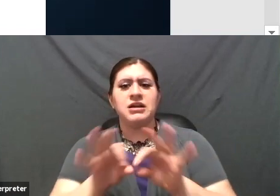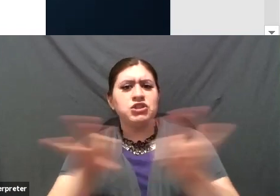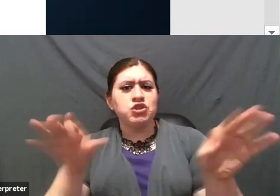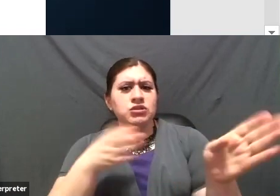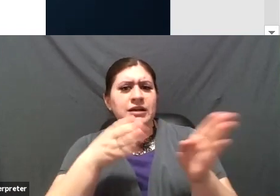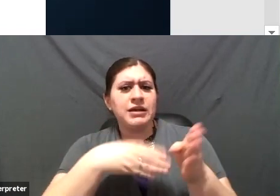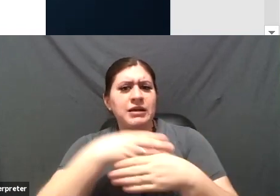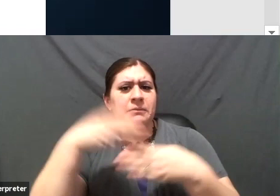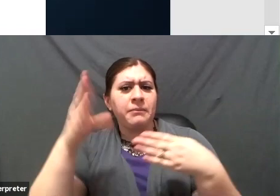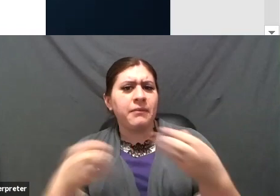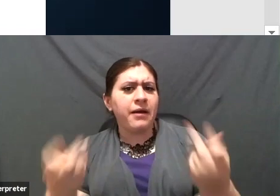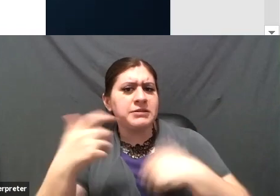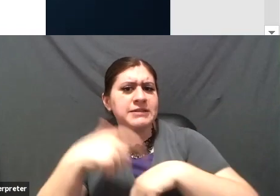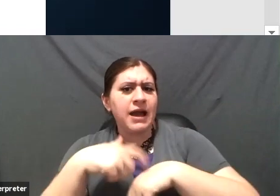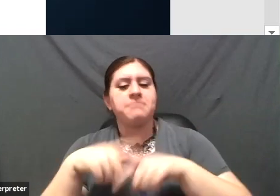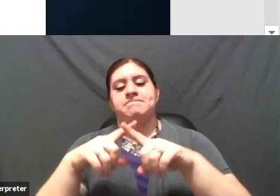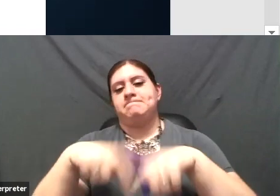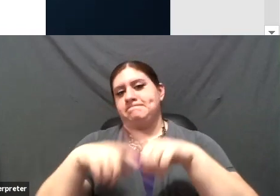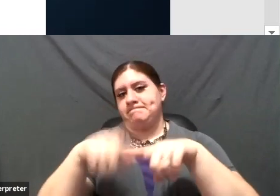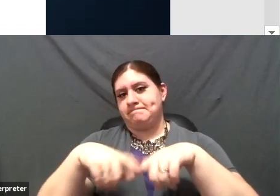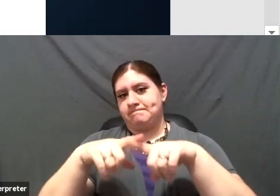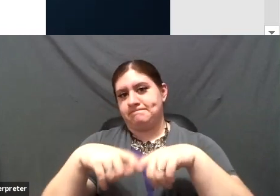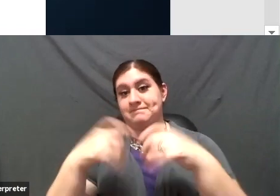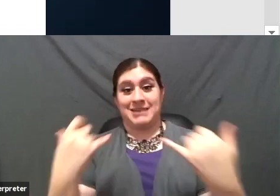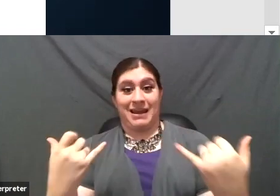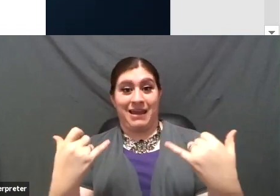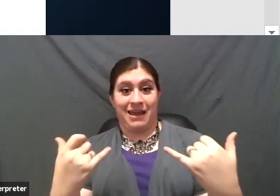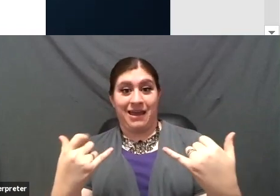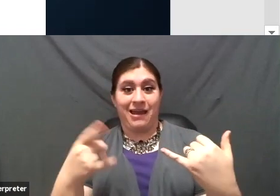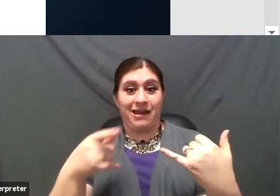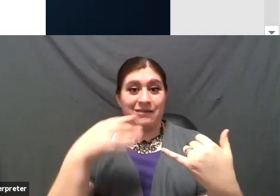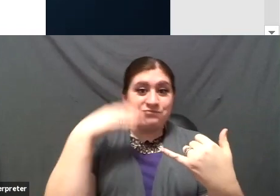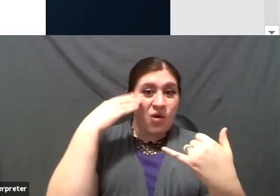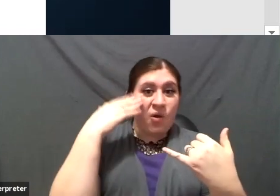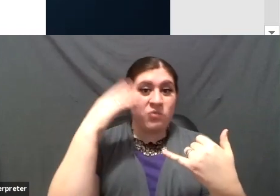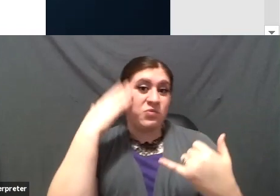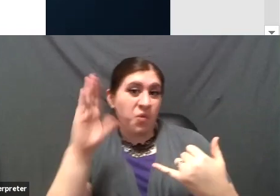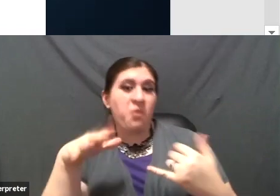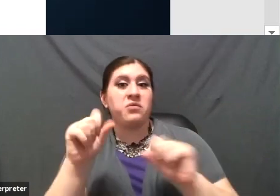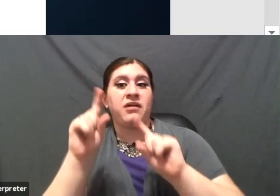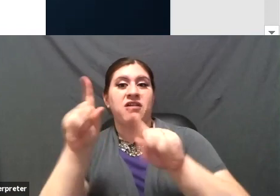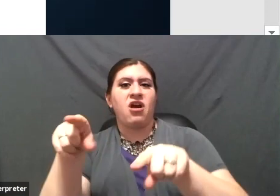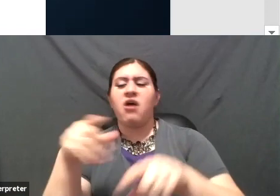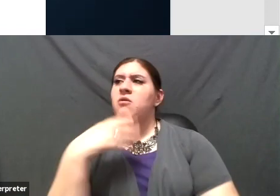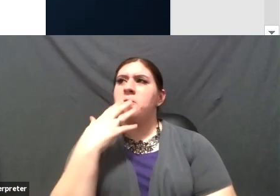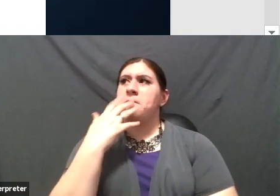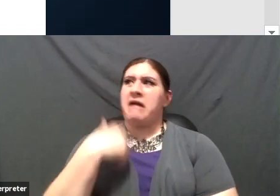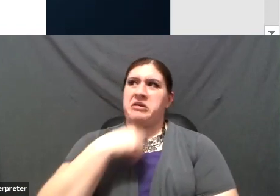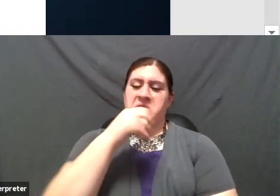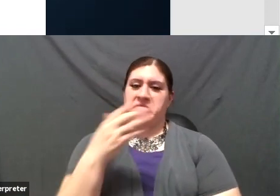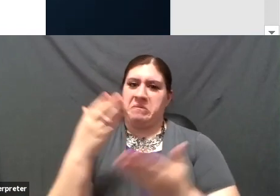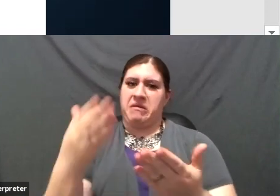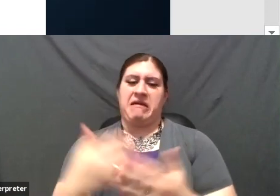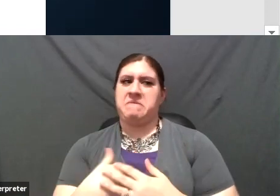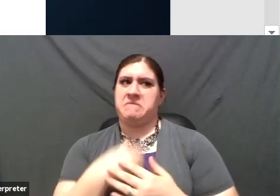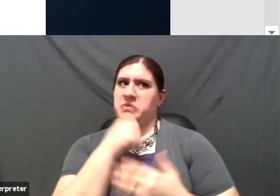it just depends, because these days, whether you know it or not, you could literally go to, I don't know that I recommend it. In fact, I probably